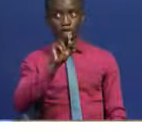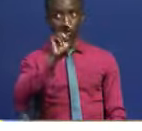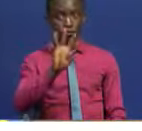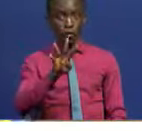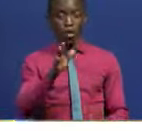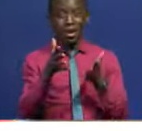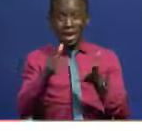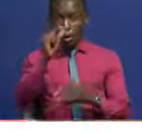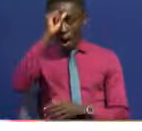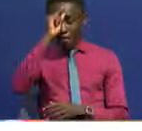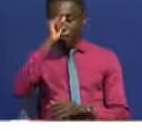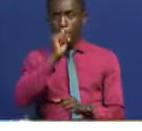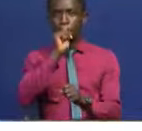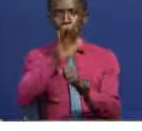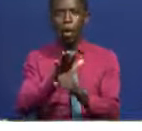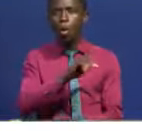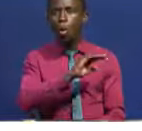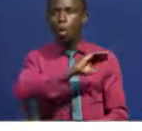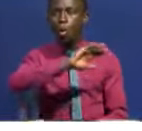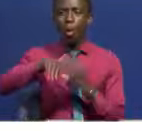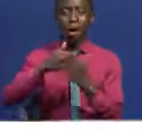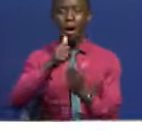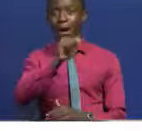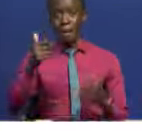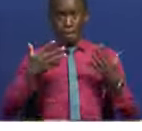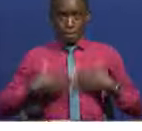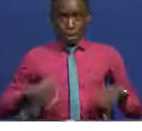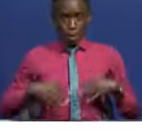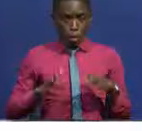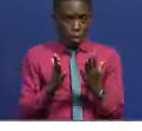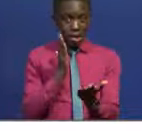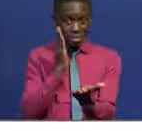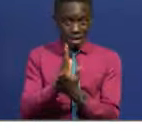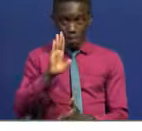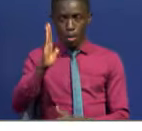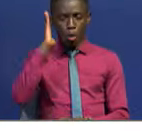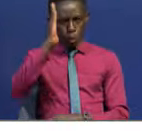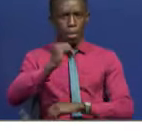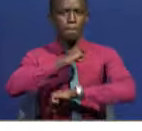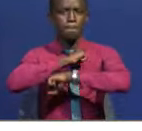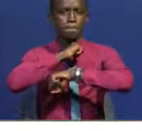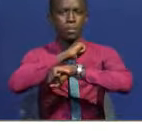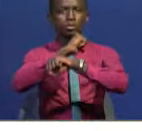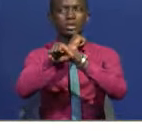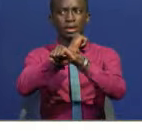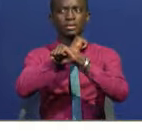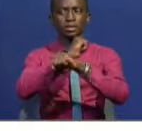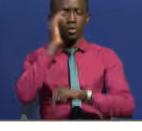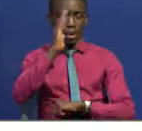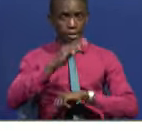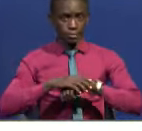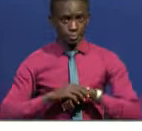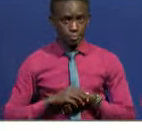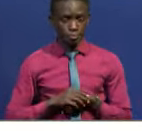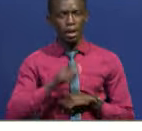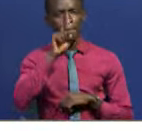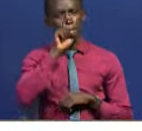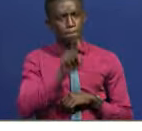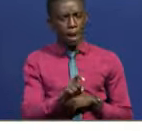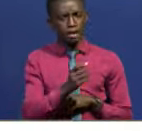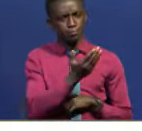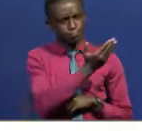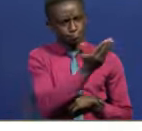of the citizenry that their rights will be protected by the state. Lazima wazingatie katiba na sheria